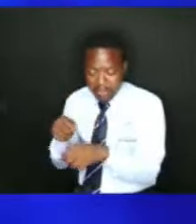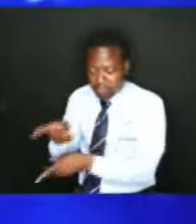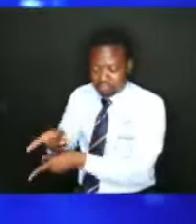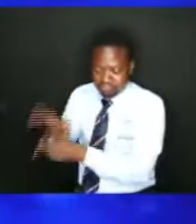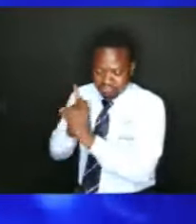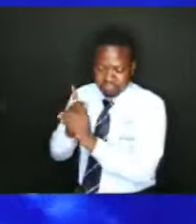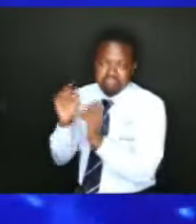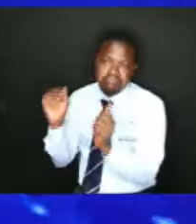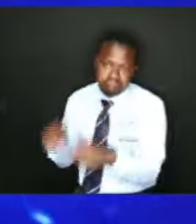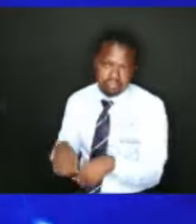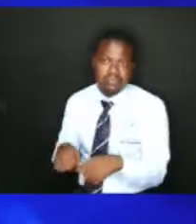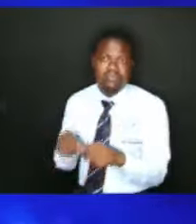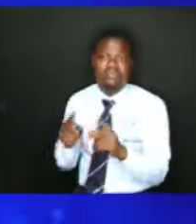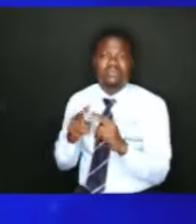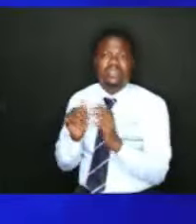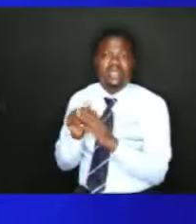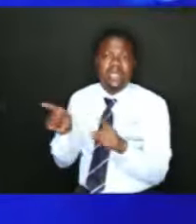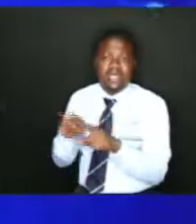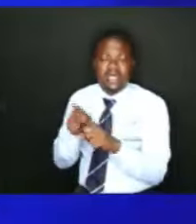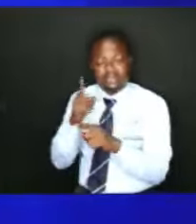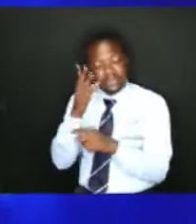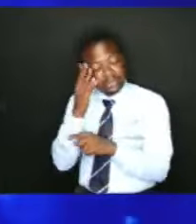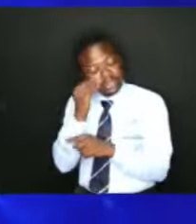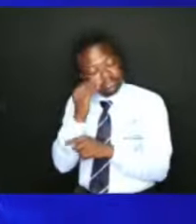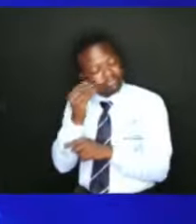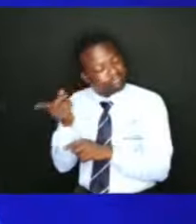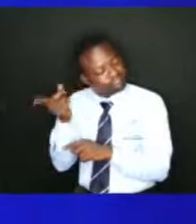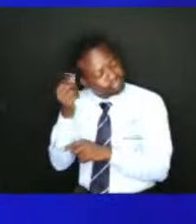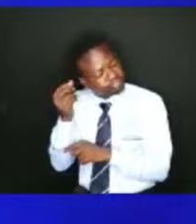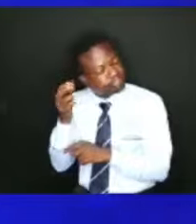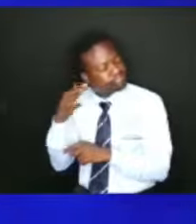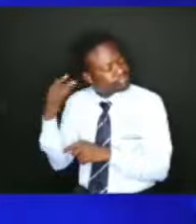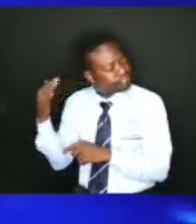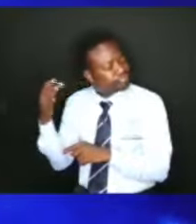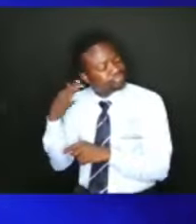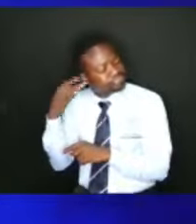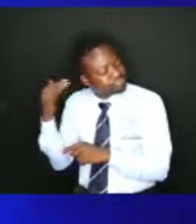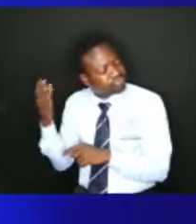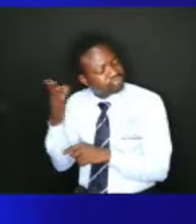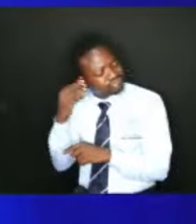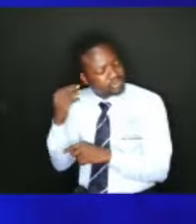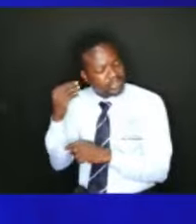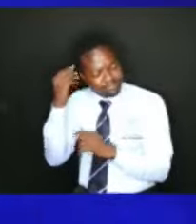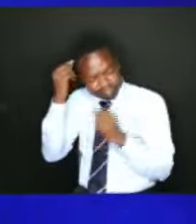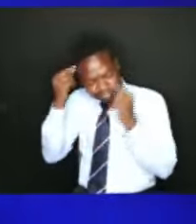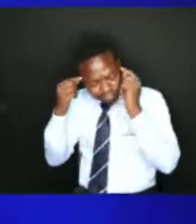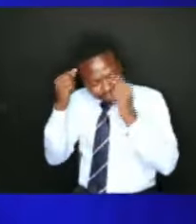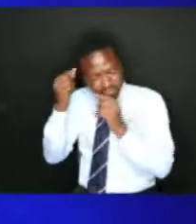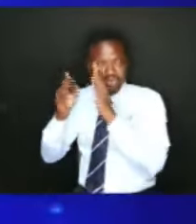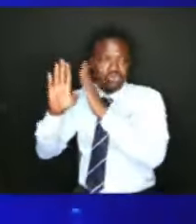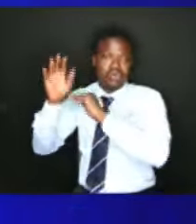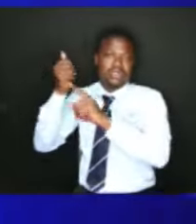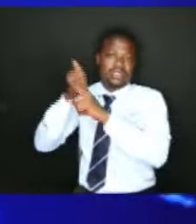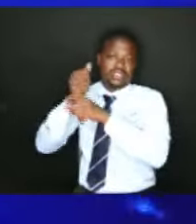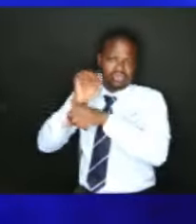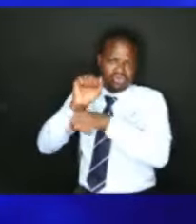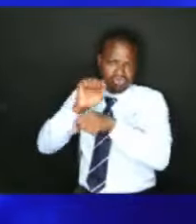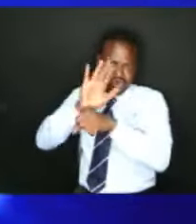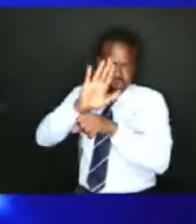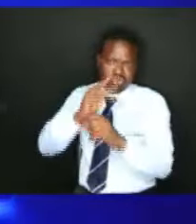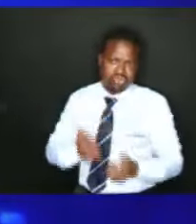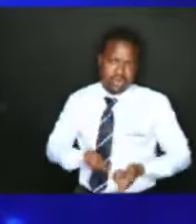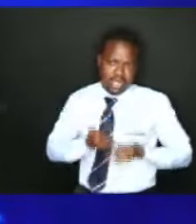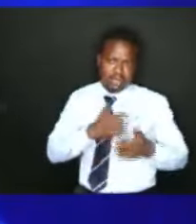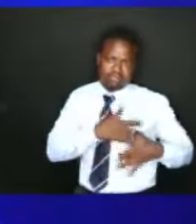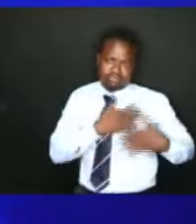download, and as you are even sleeping, you'll be playing it. And I'm sure God will be doing great work